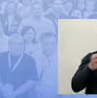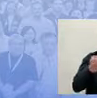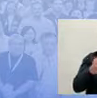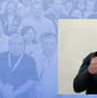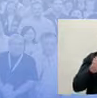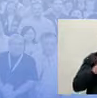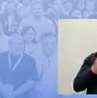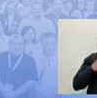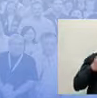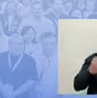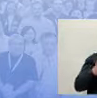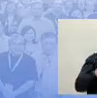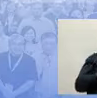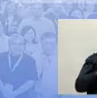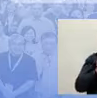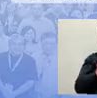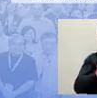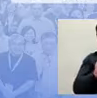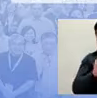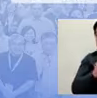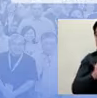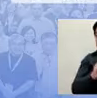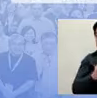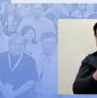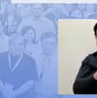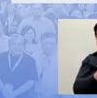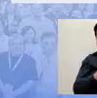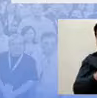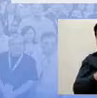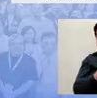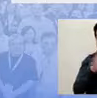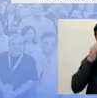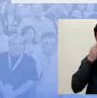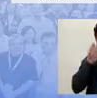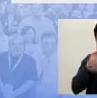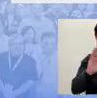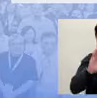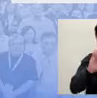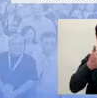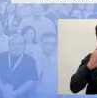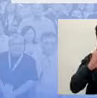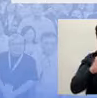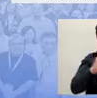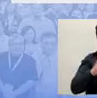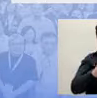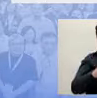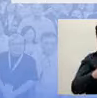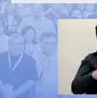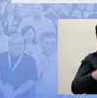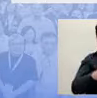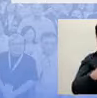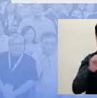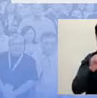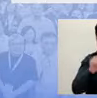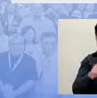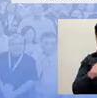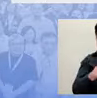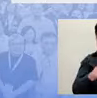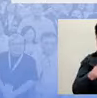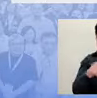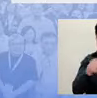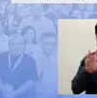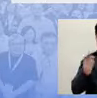the local needs. So through the visits, through the focus group discussion, we will identify local issues among people, among the